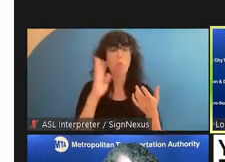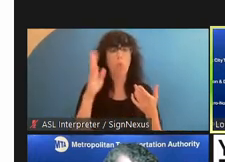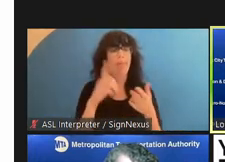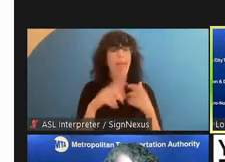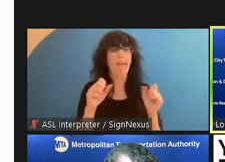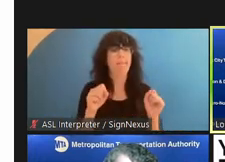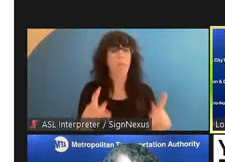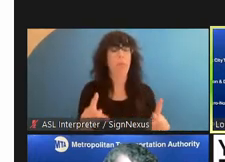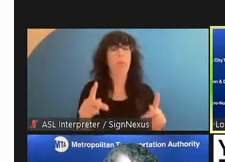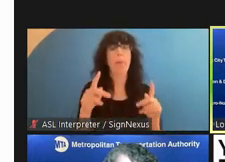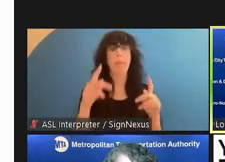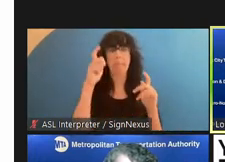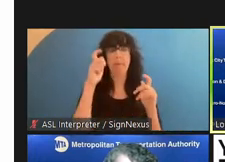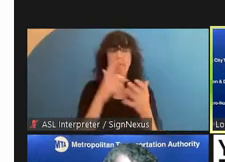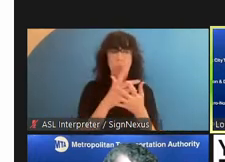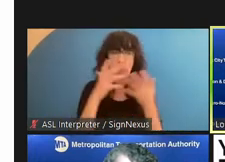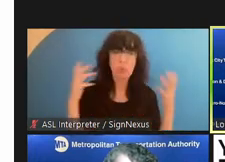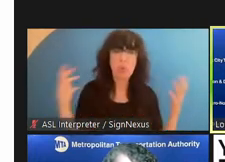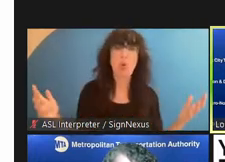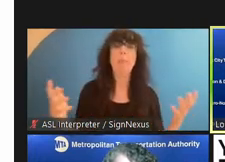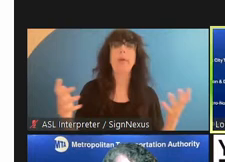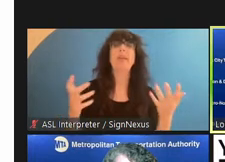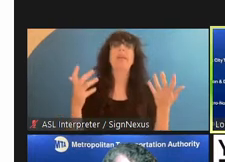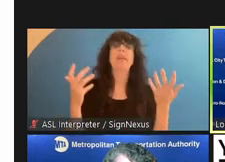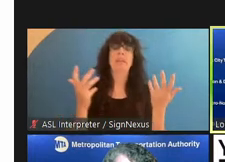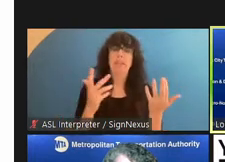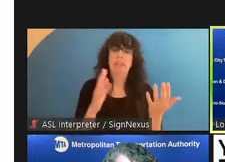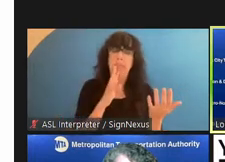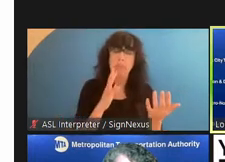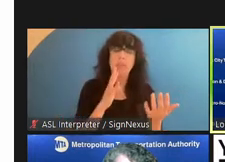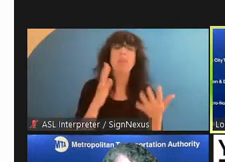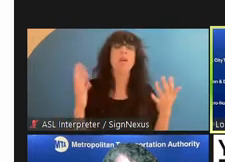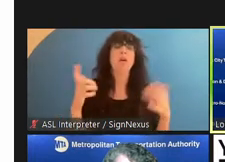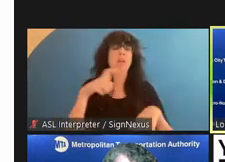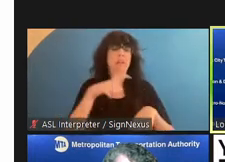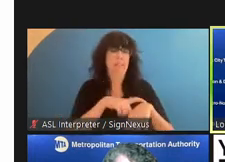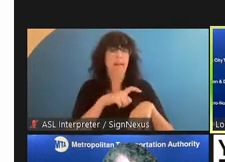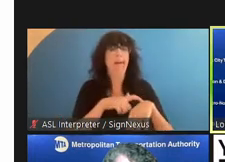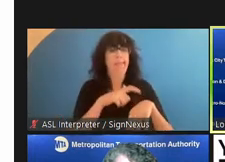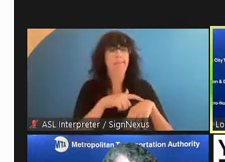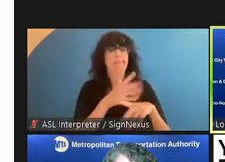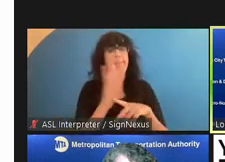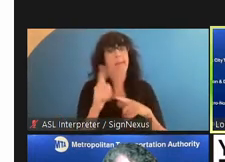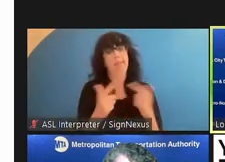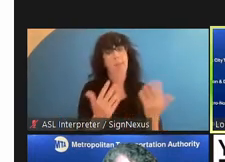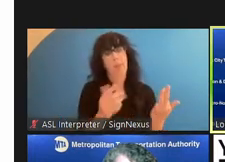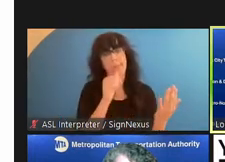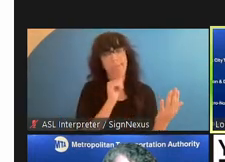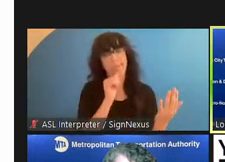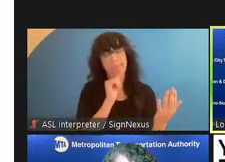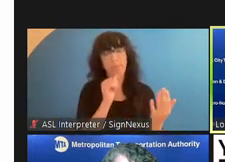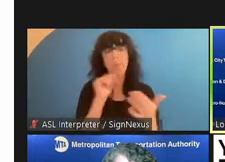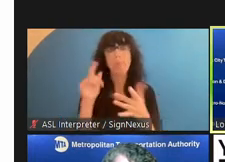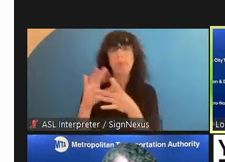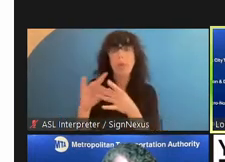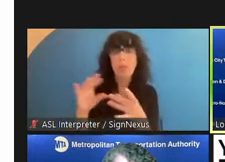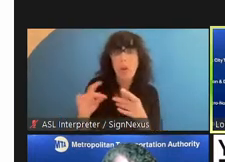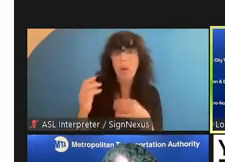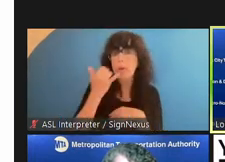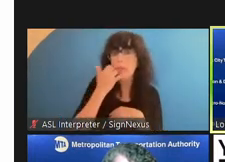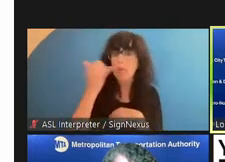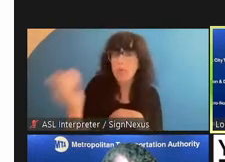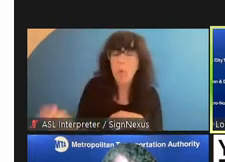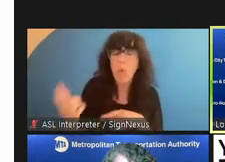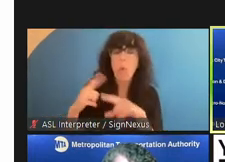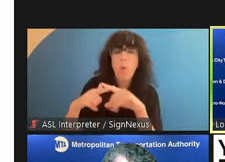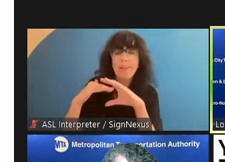speakers there may be extended wait times to speak comments submitted by mail phone email online